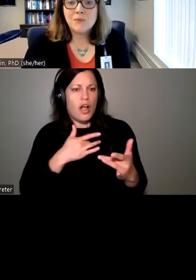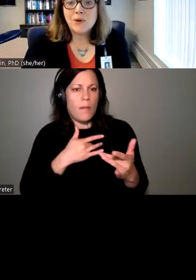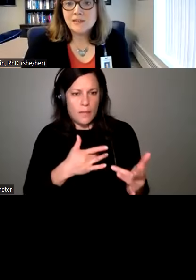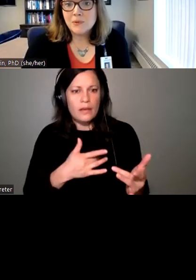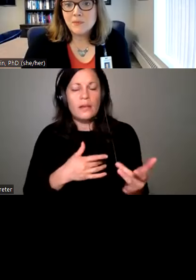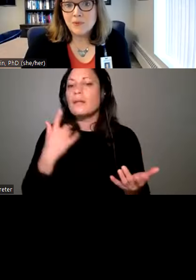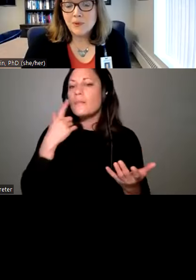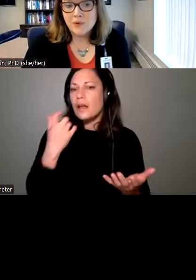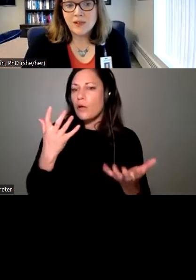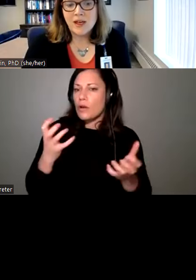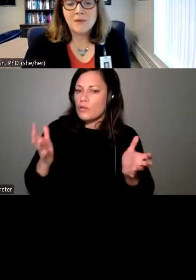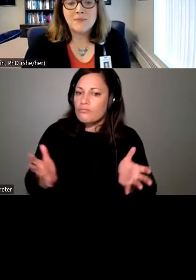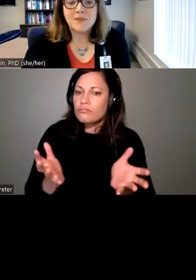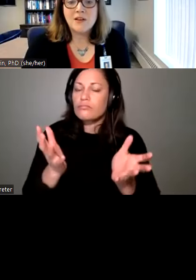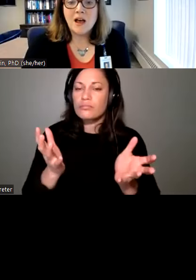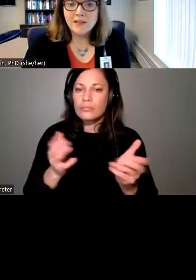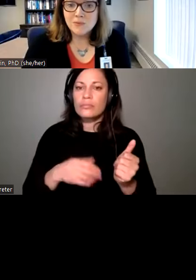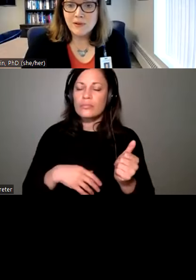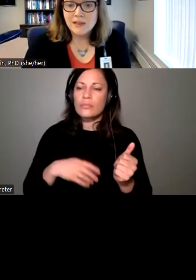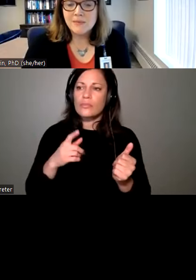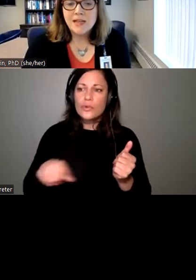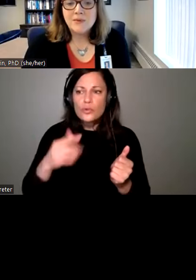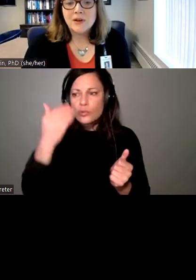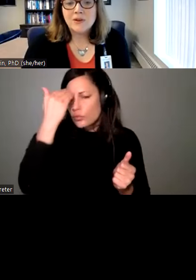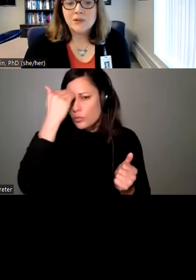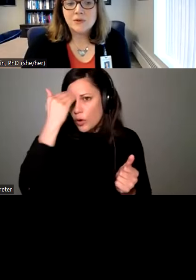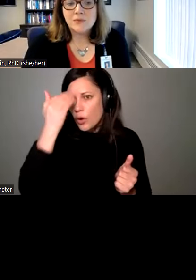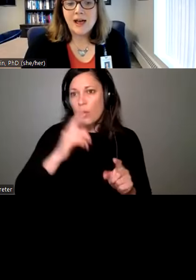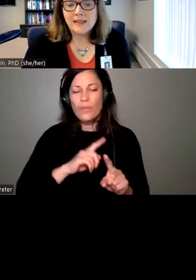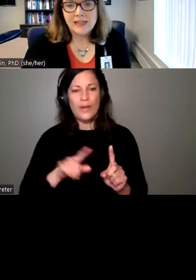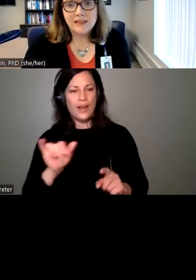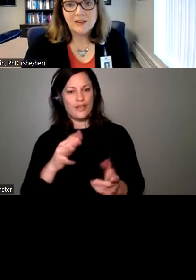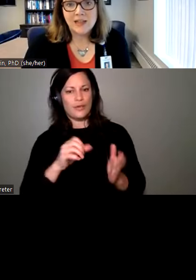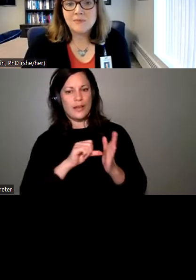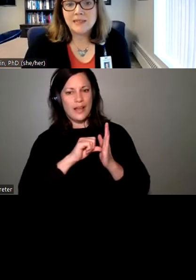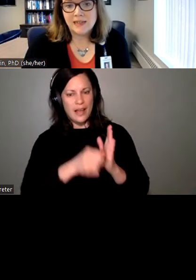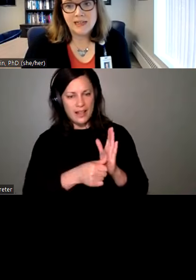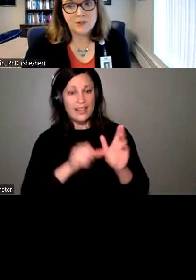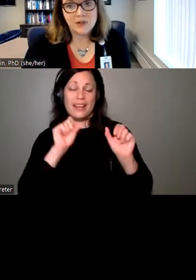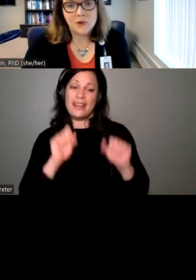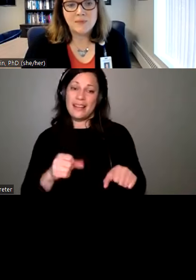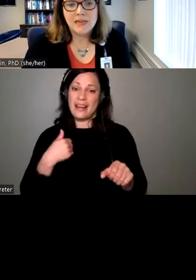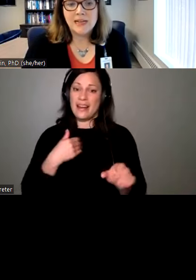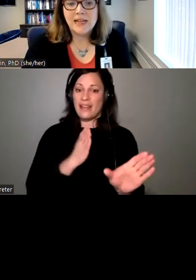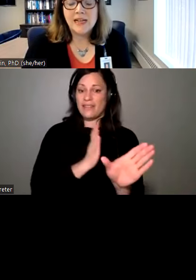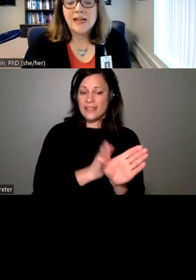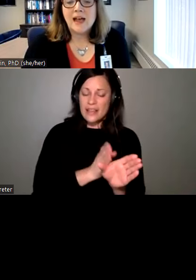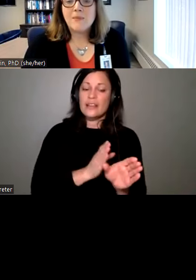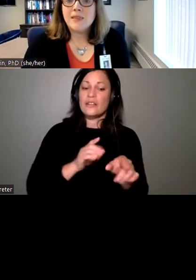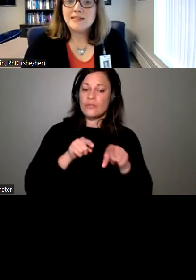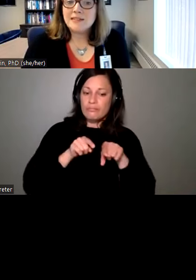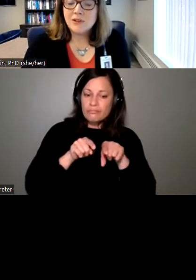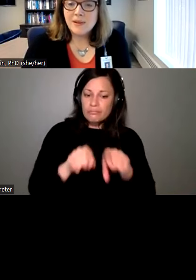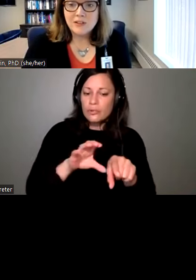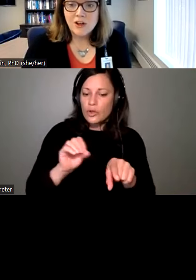I want to promote both knowledge about them, but also to highlight that there can be psychiatric comorbidity.